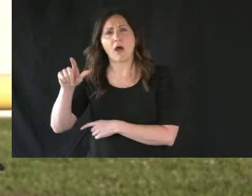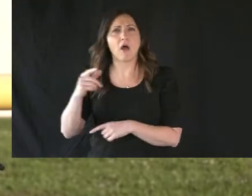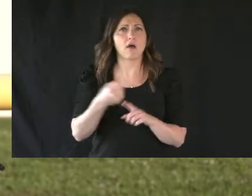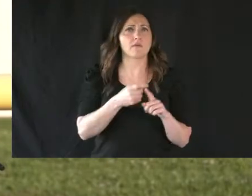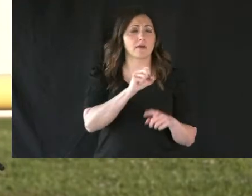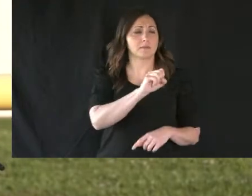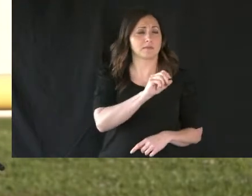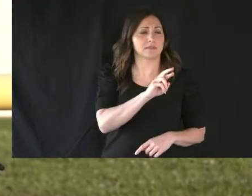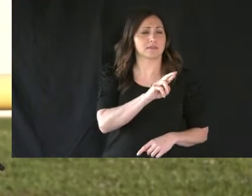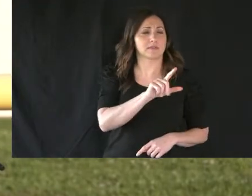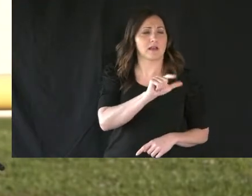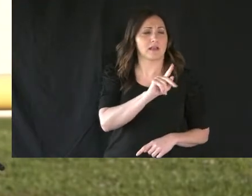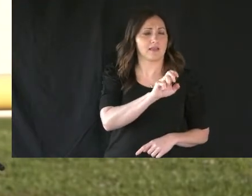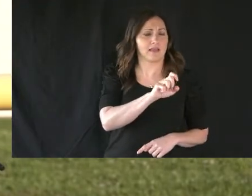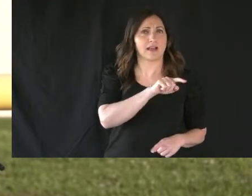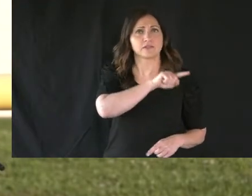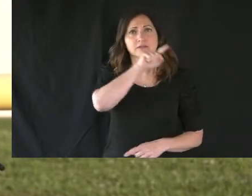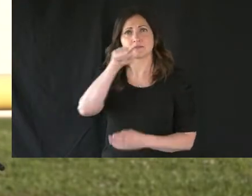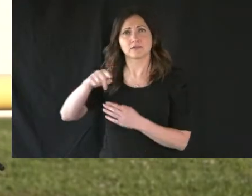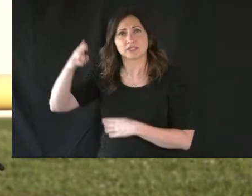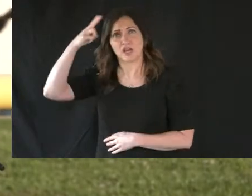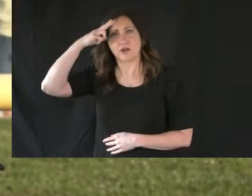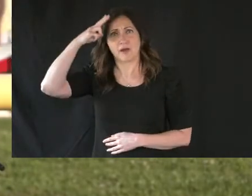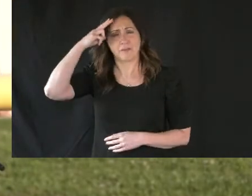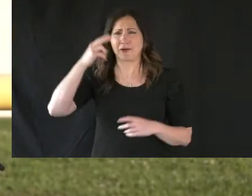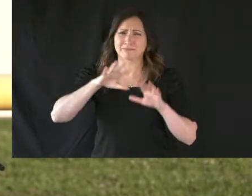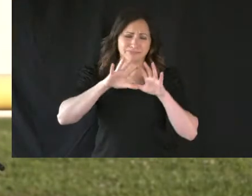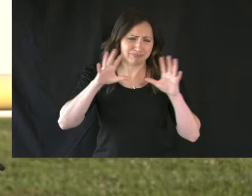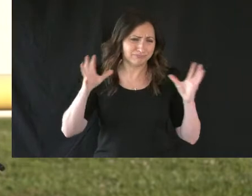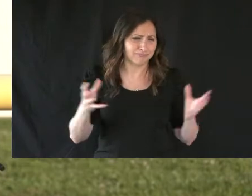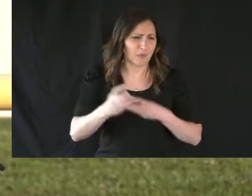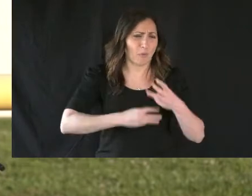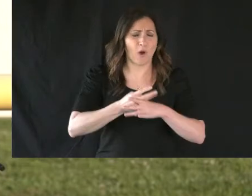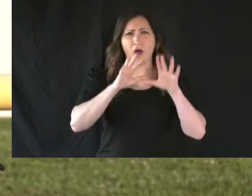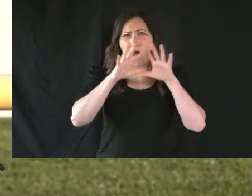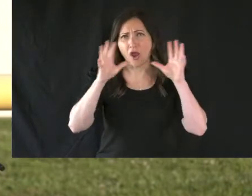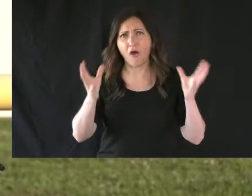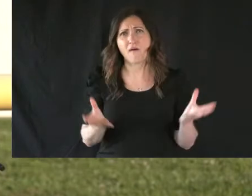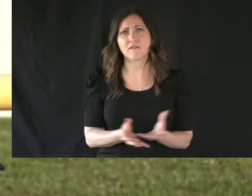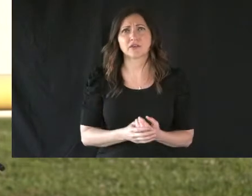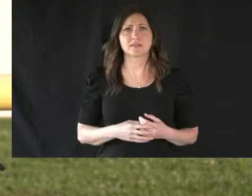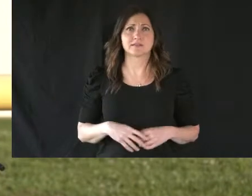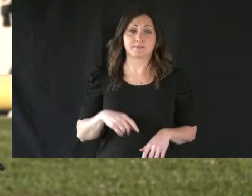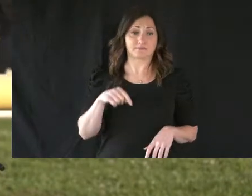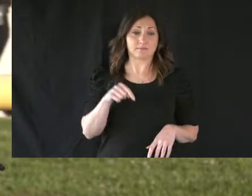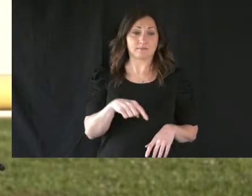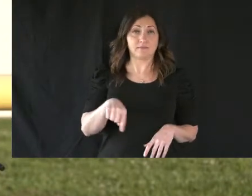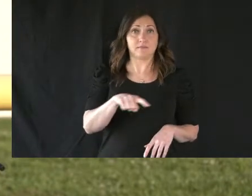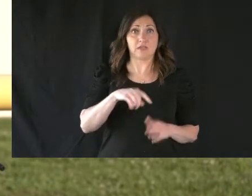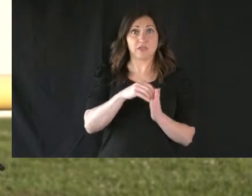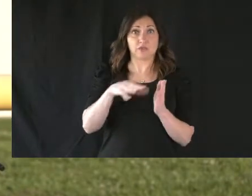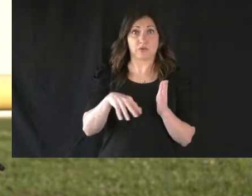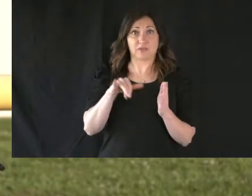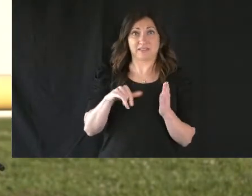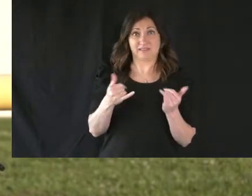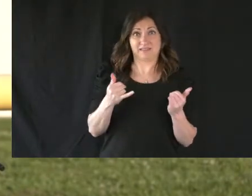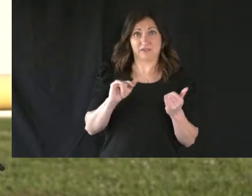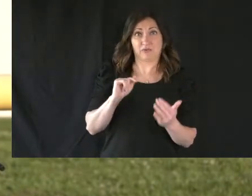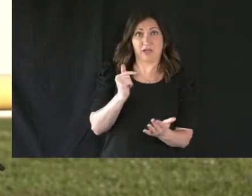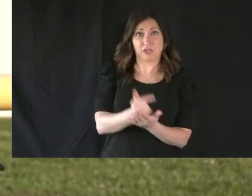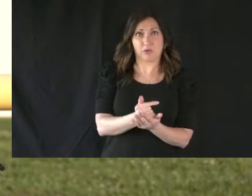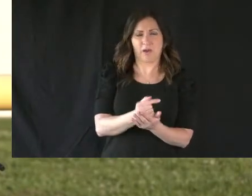Sour Lake to Saudi Arabia. Our graduating class forms a